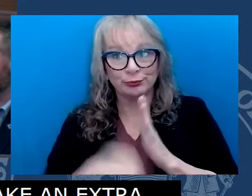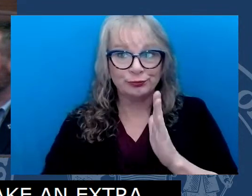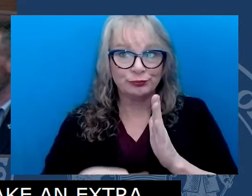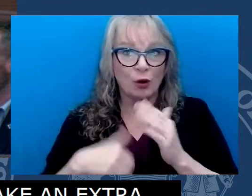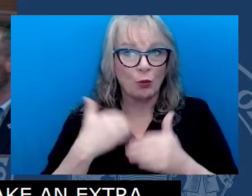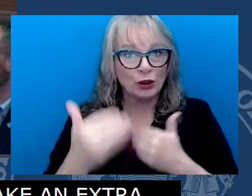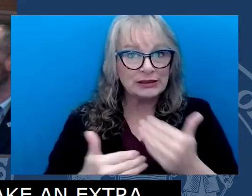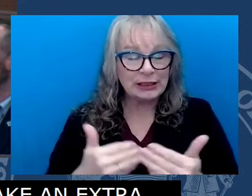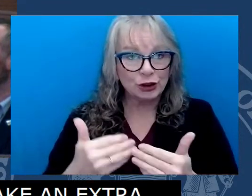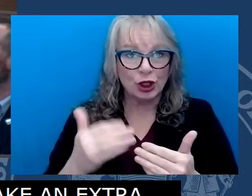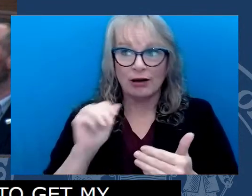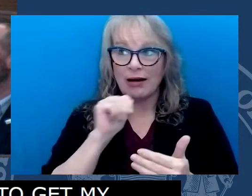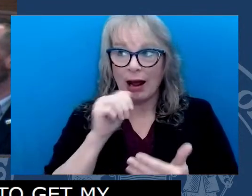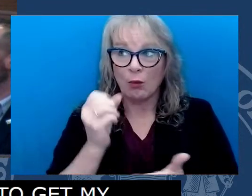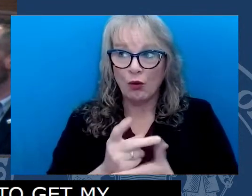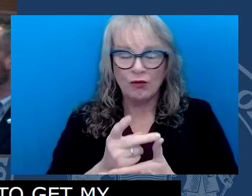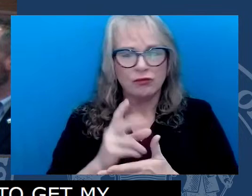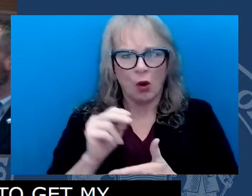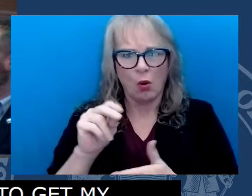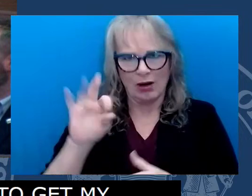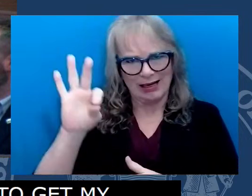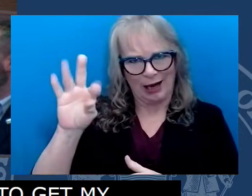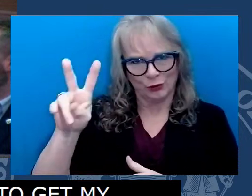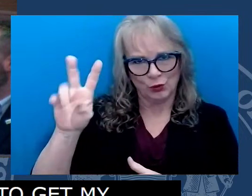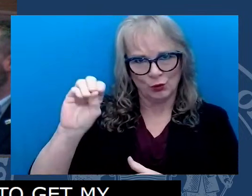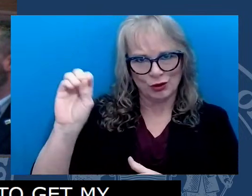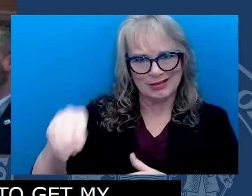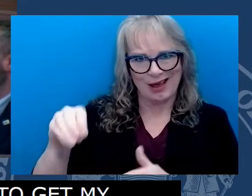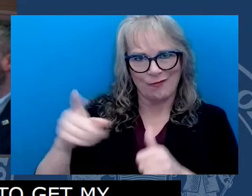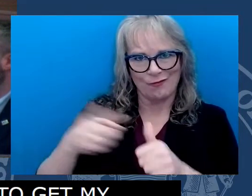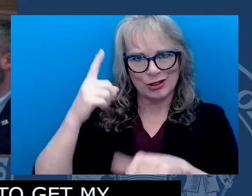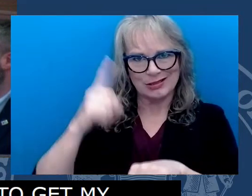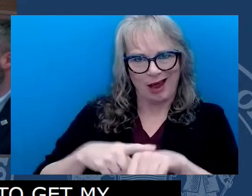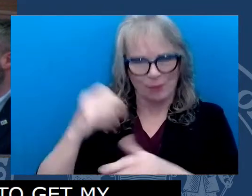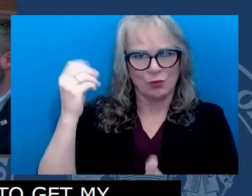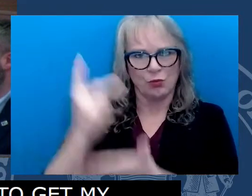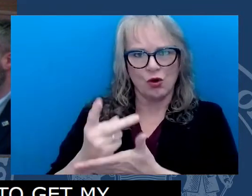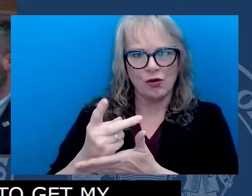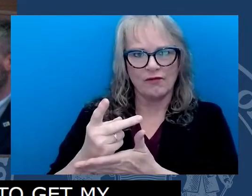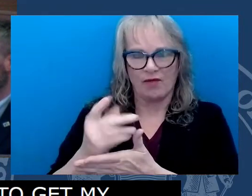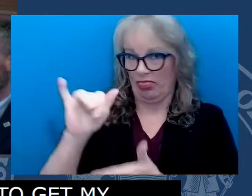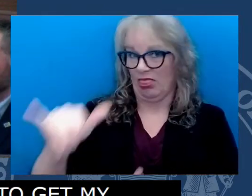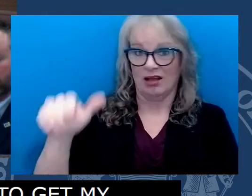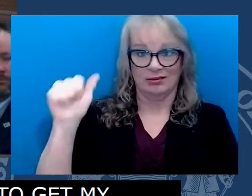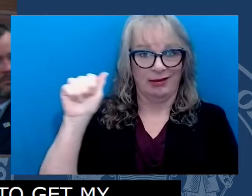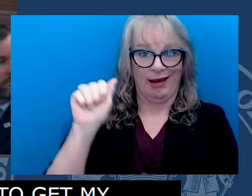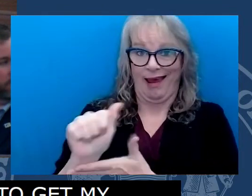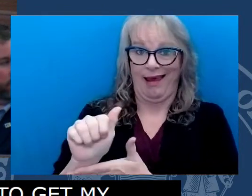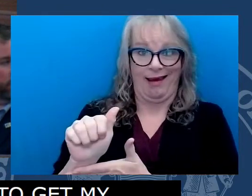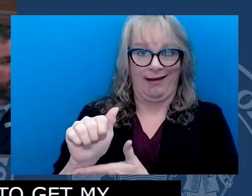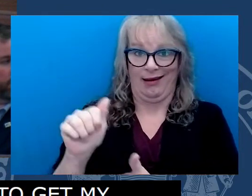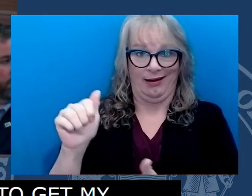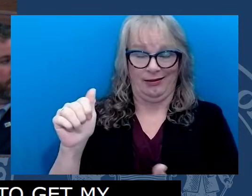try are approved. That's an A in any category for a prior